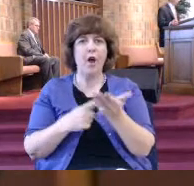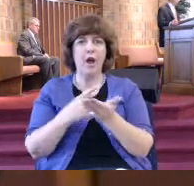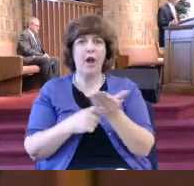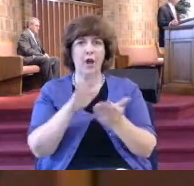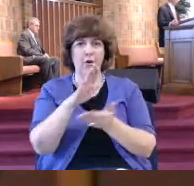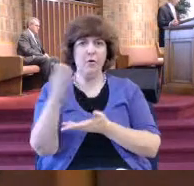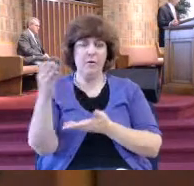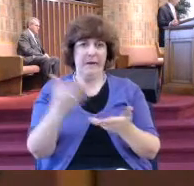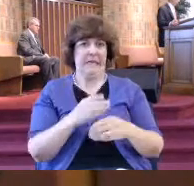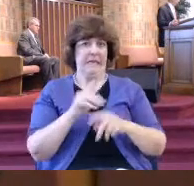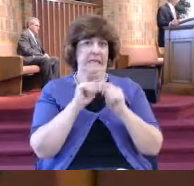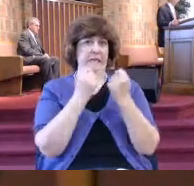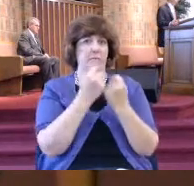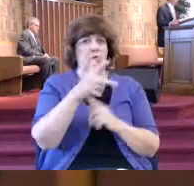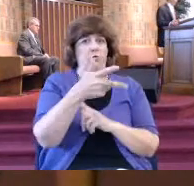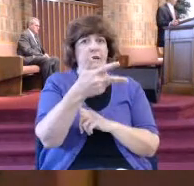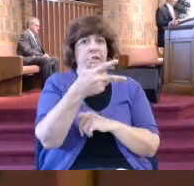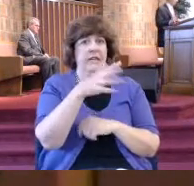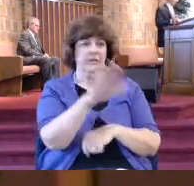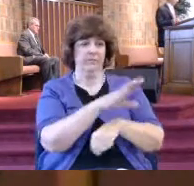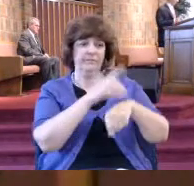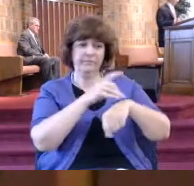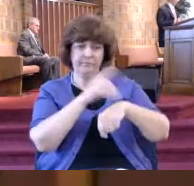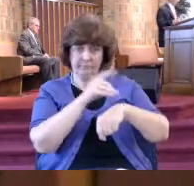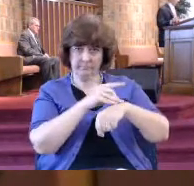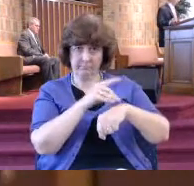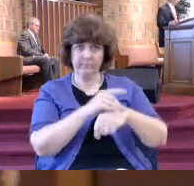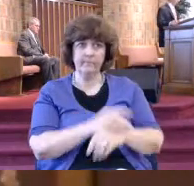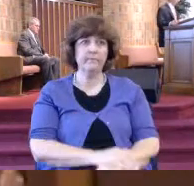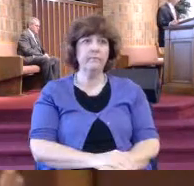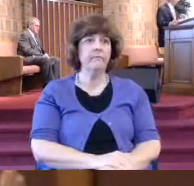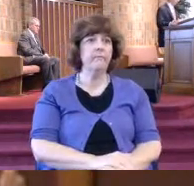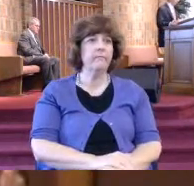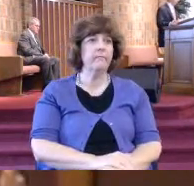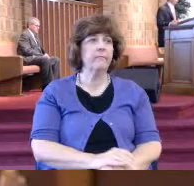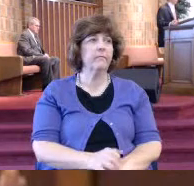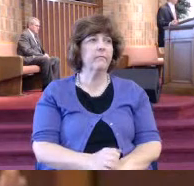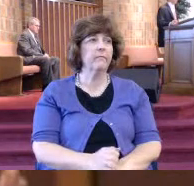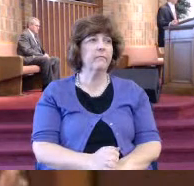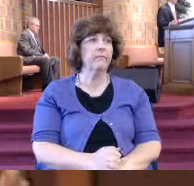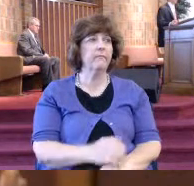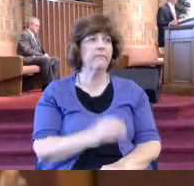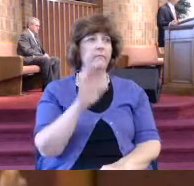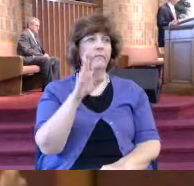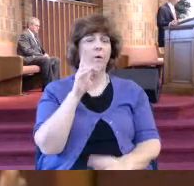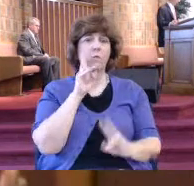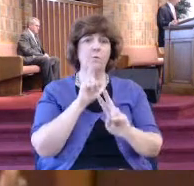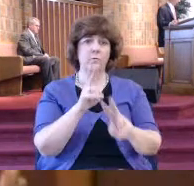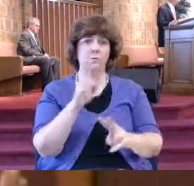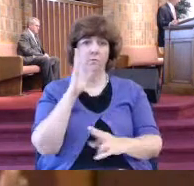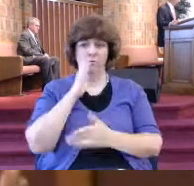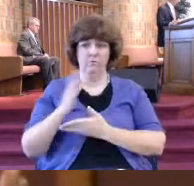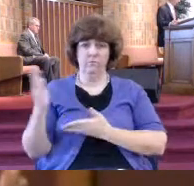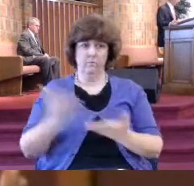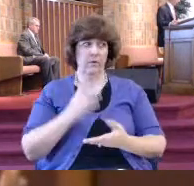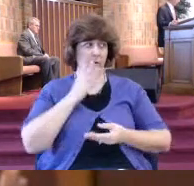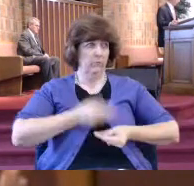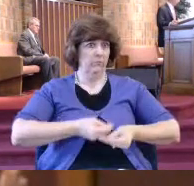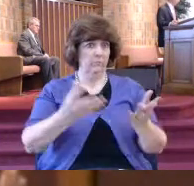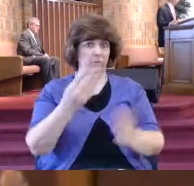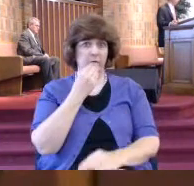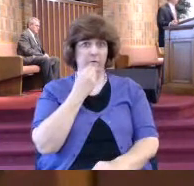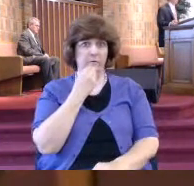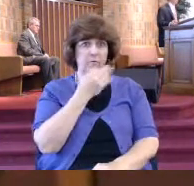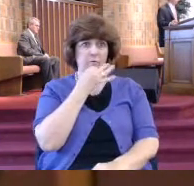3 is responsible. I'll remind you to continue to look down at the community outreach. That will be here before you know it. It'll be Saturday, December